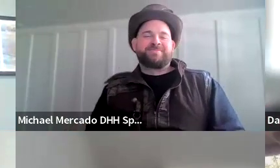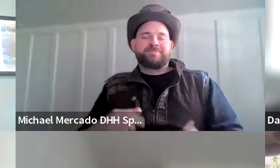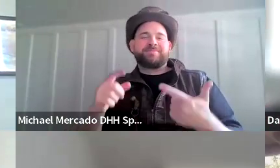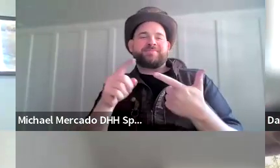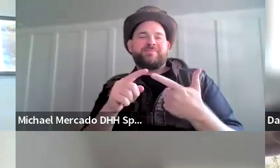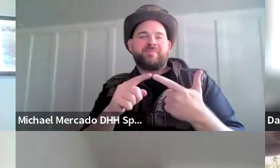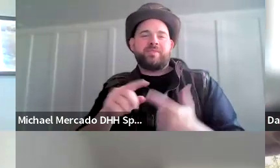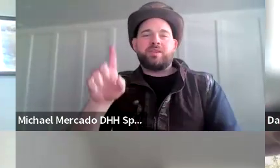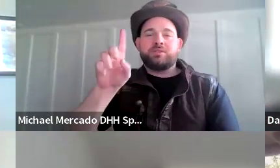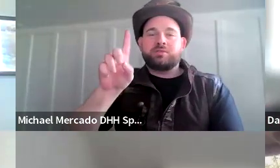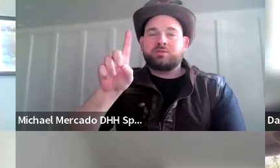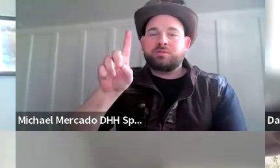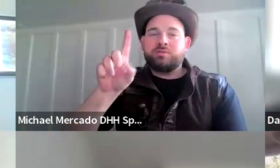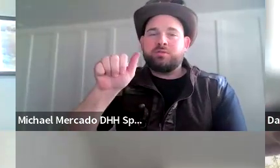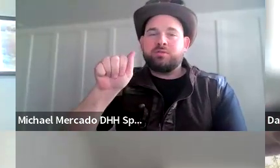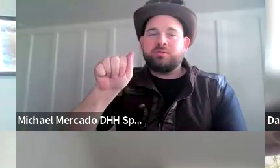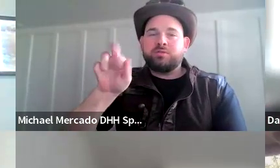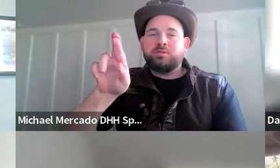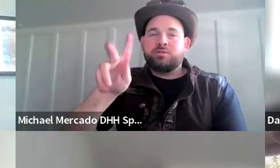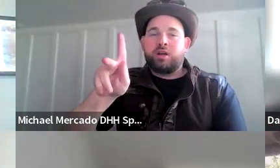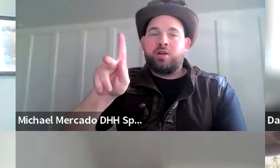Yeah, anyone love horror movies?